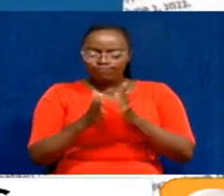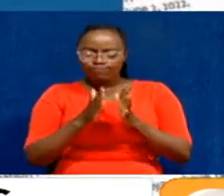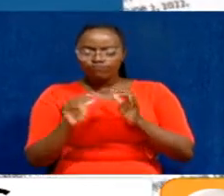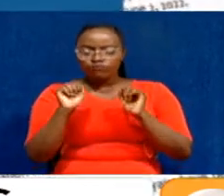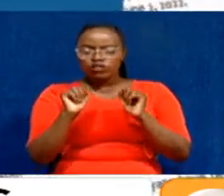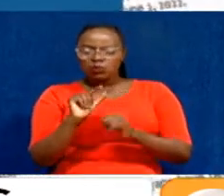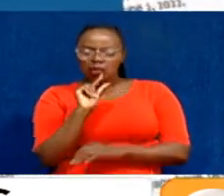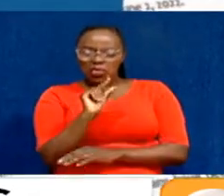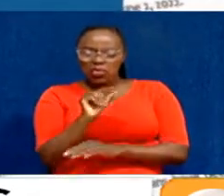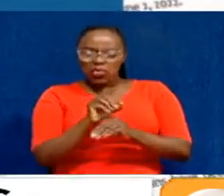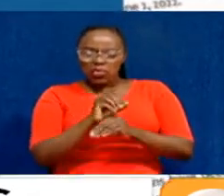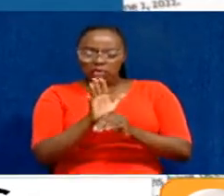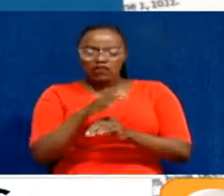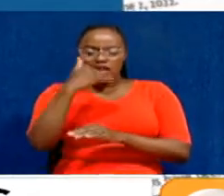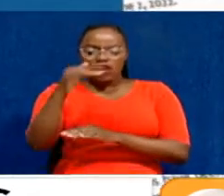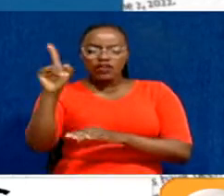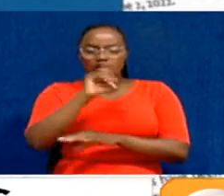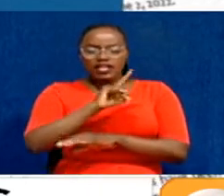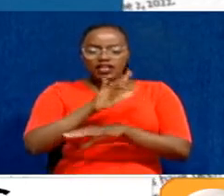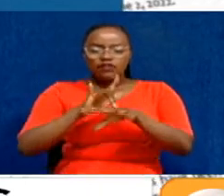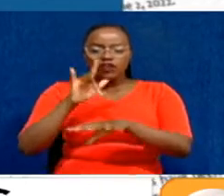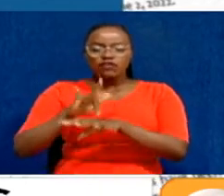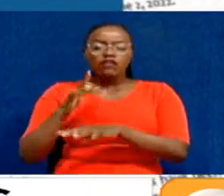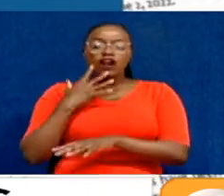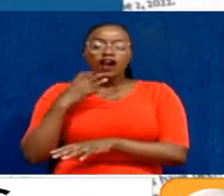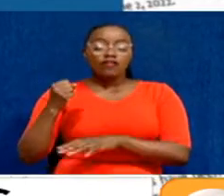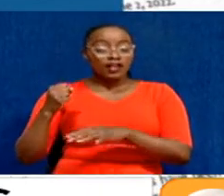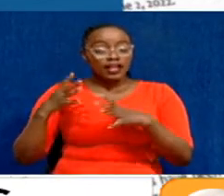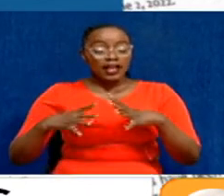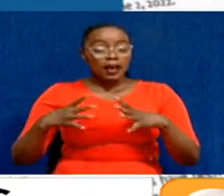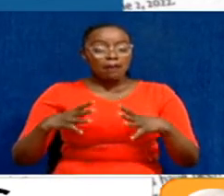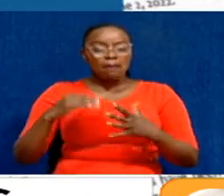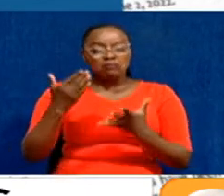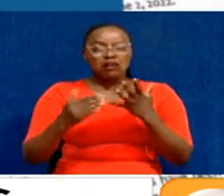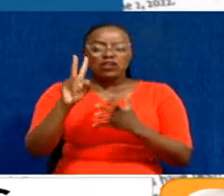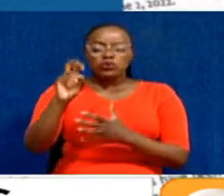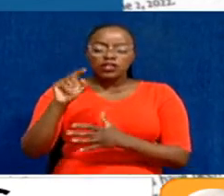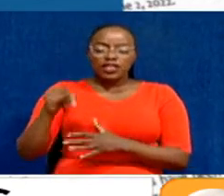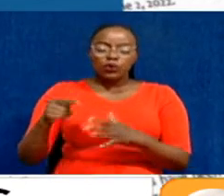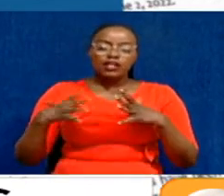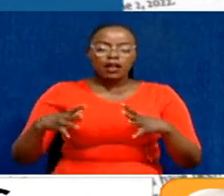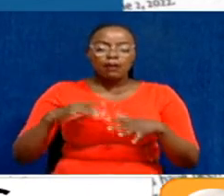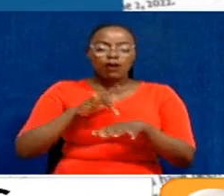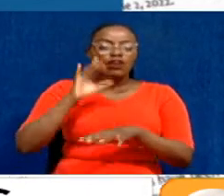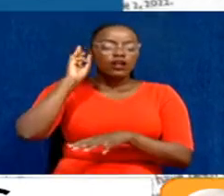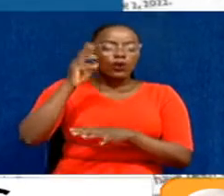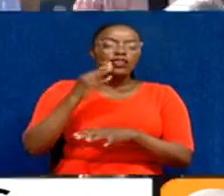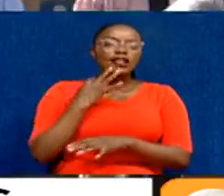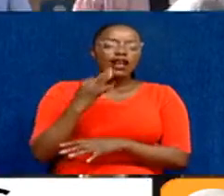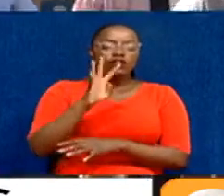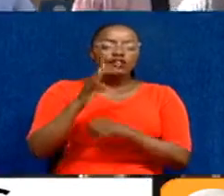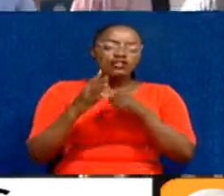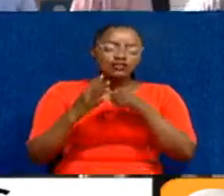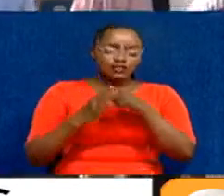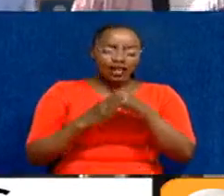to be mild, with average daily infections of approximately 500 persons, approximately 20,000 infections and